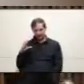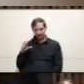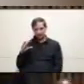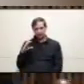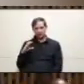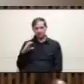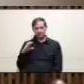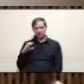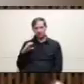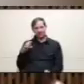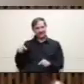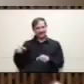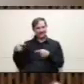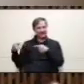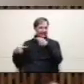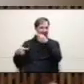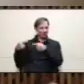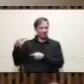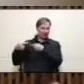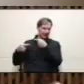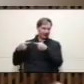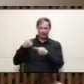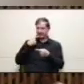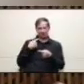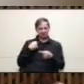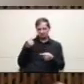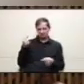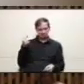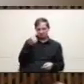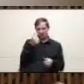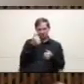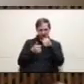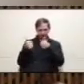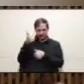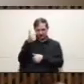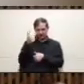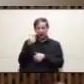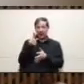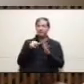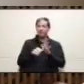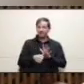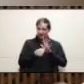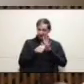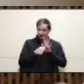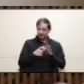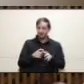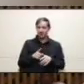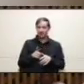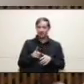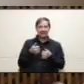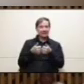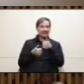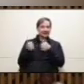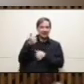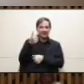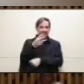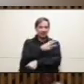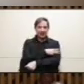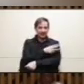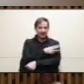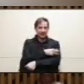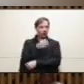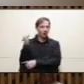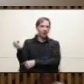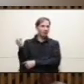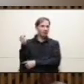disputing the appointment of the senior managers. Now, I need to emphasize, Chair, that the senior managers are not